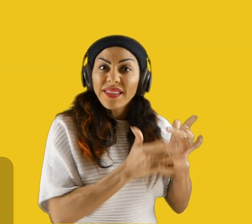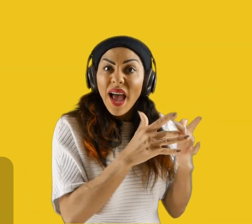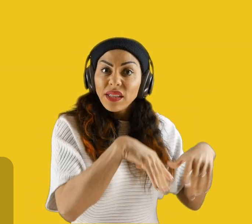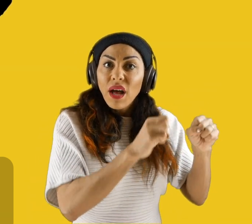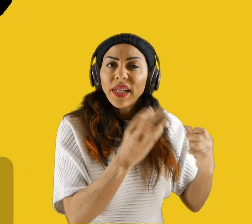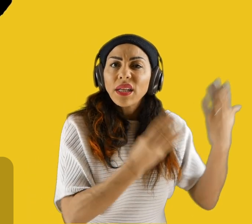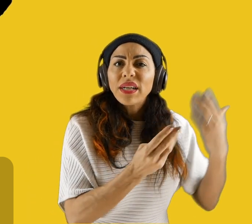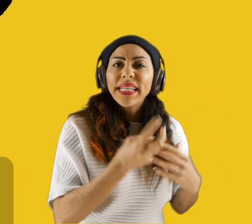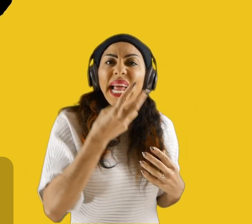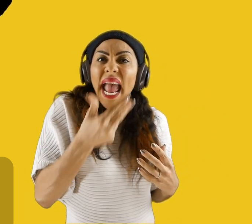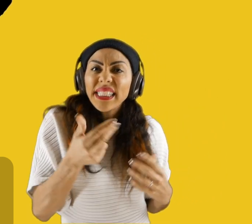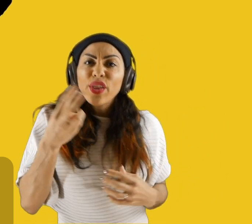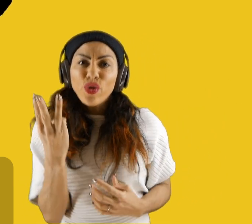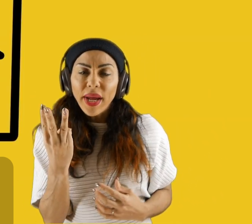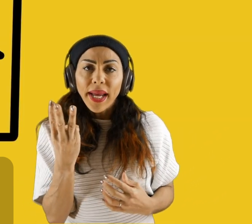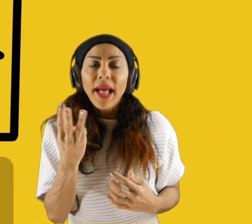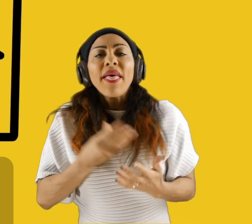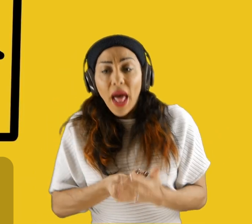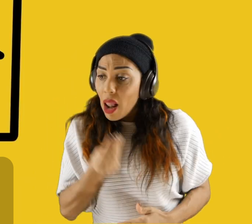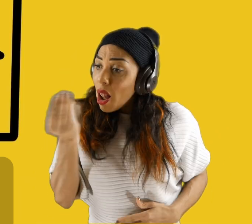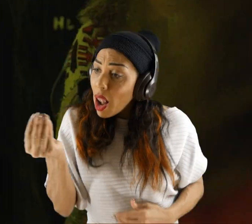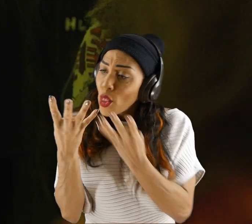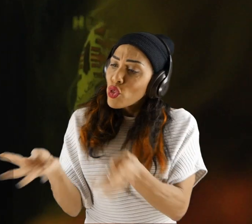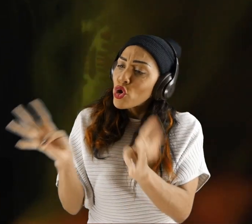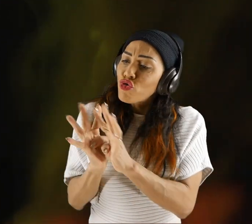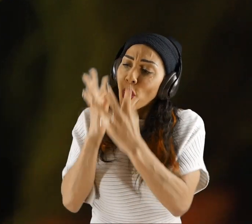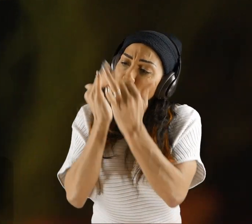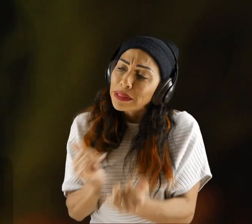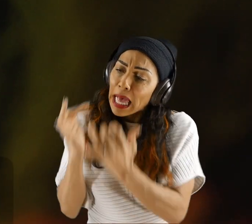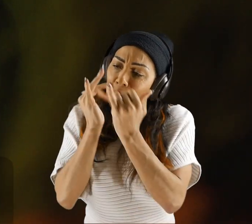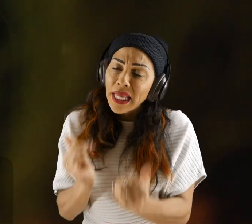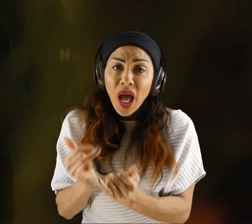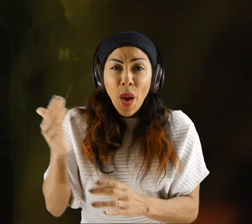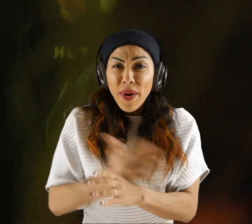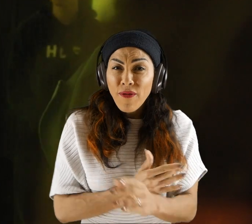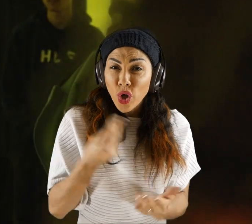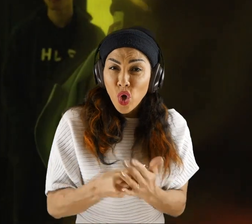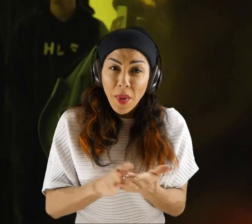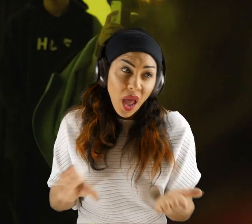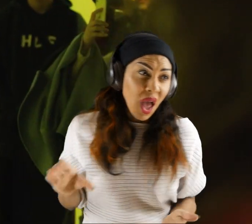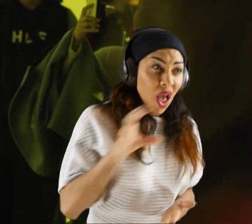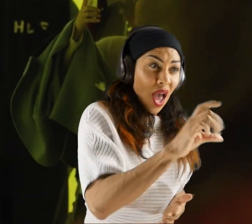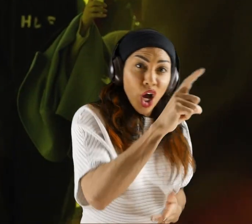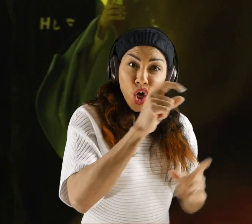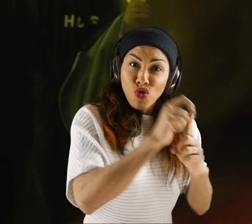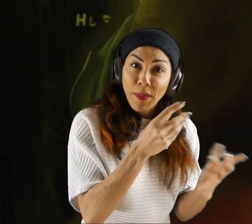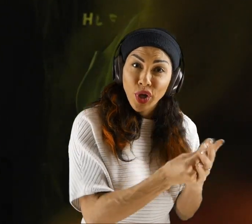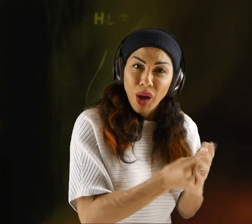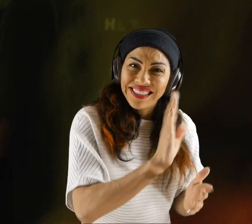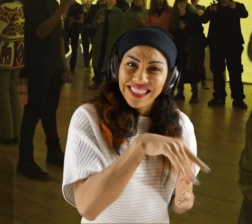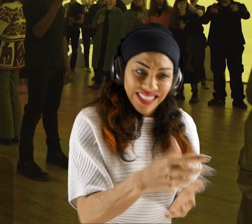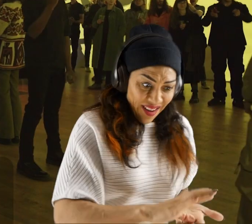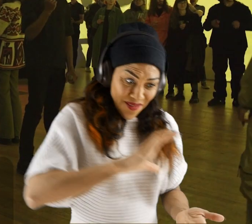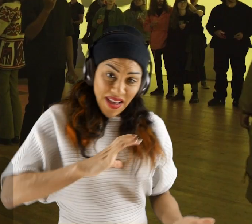in 1983. Now send it out to the square four crew, tried and tested through and through. Before you slap that money in crypto, remember the biggest investment is